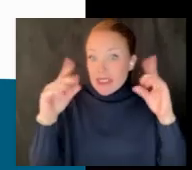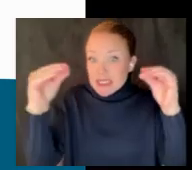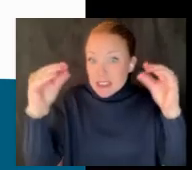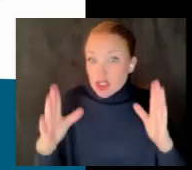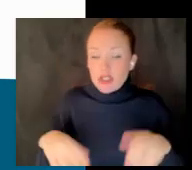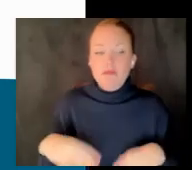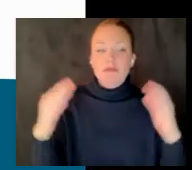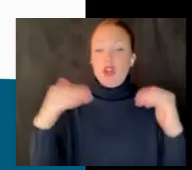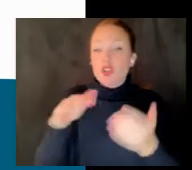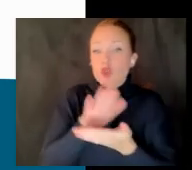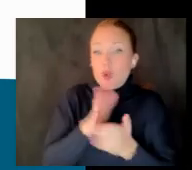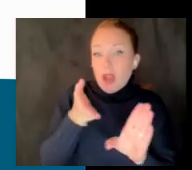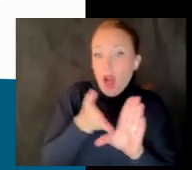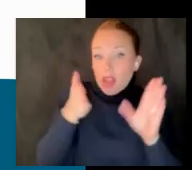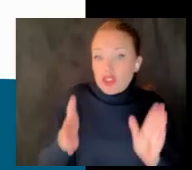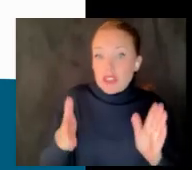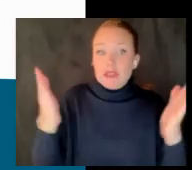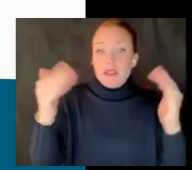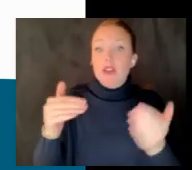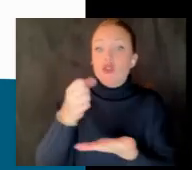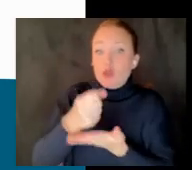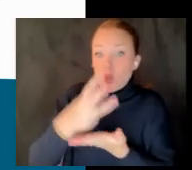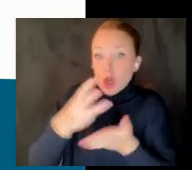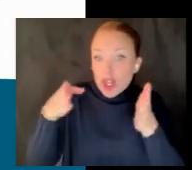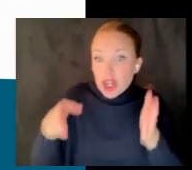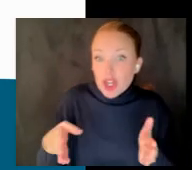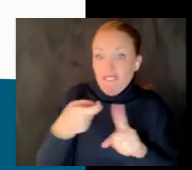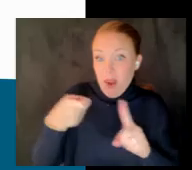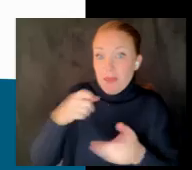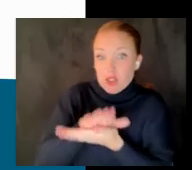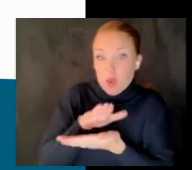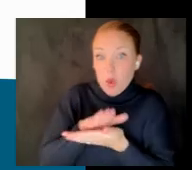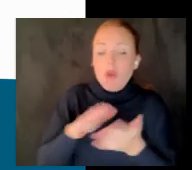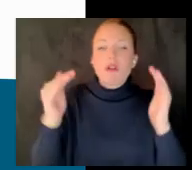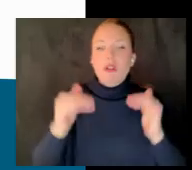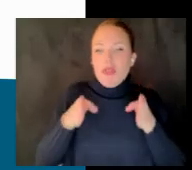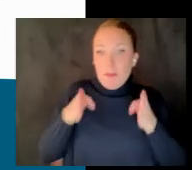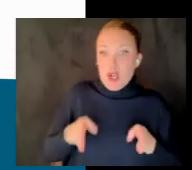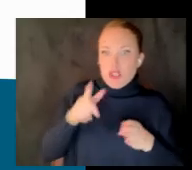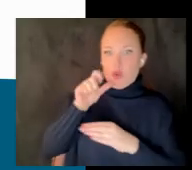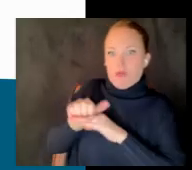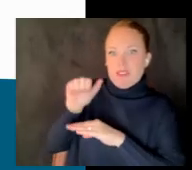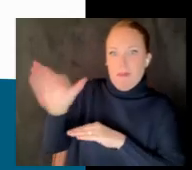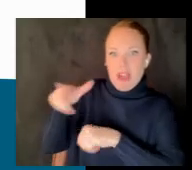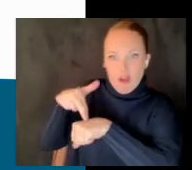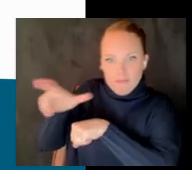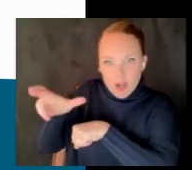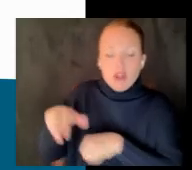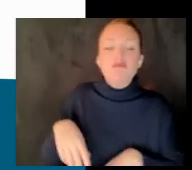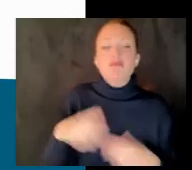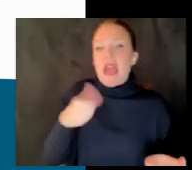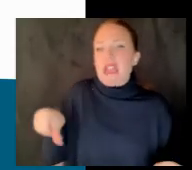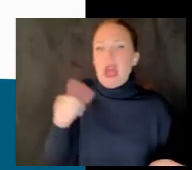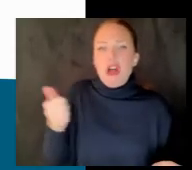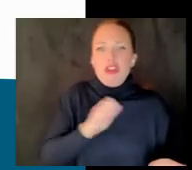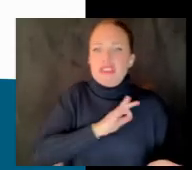school psychologist, a school social worker, and the person initiating the referral as appropriate, and other staff members also